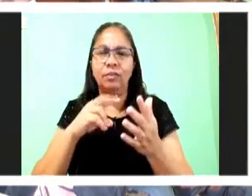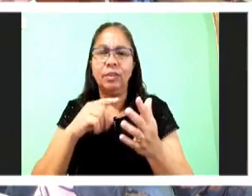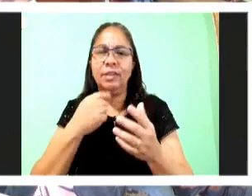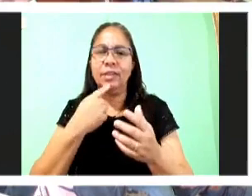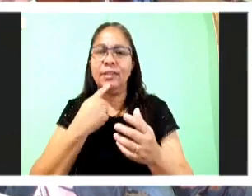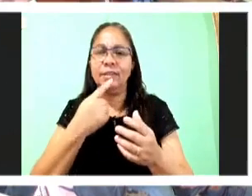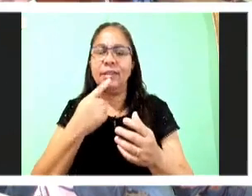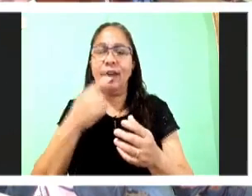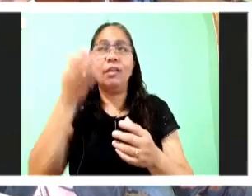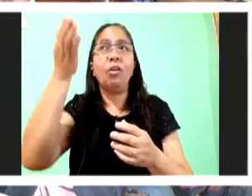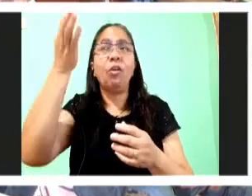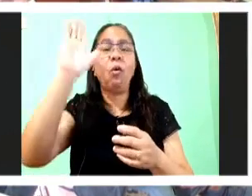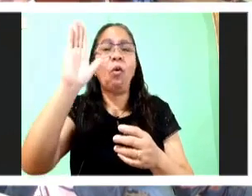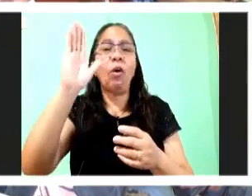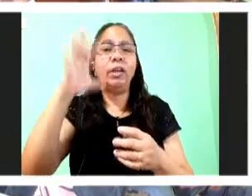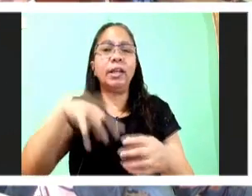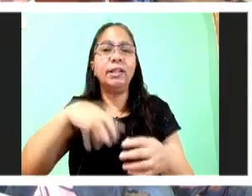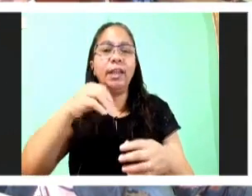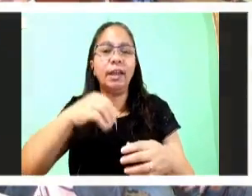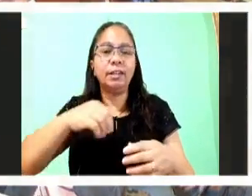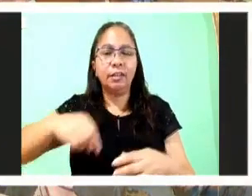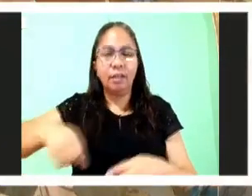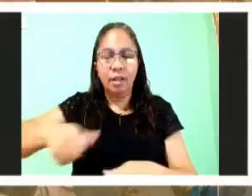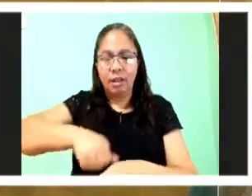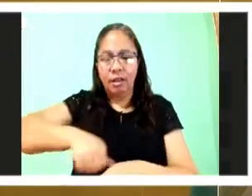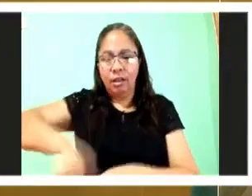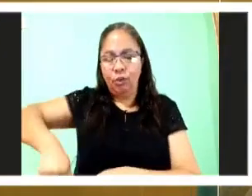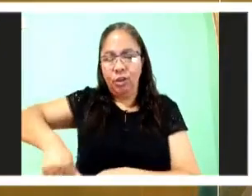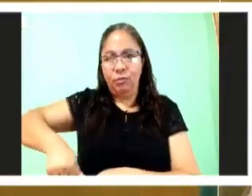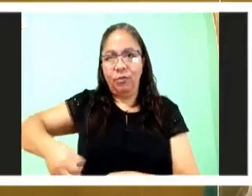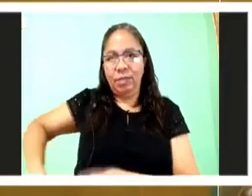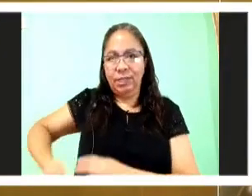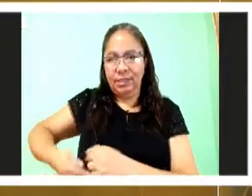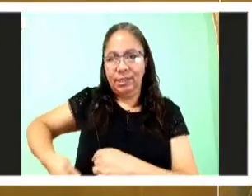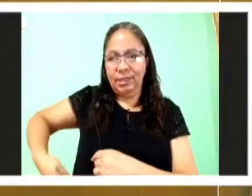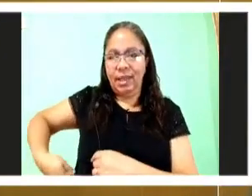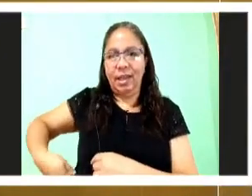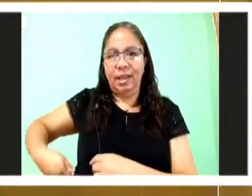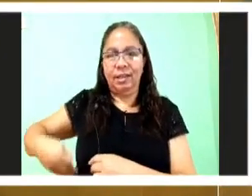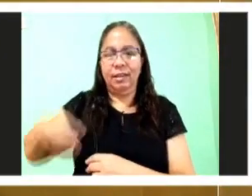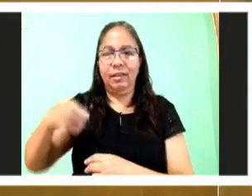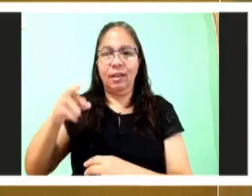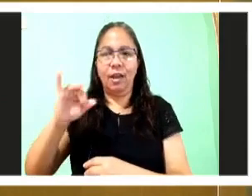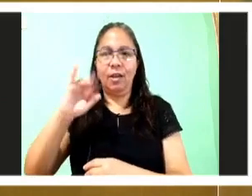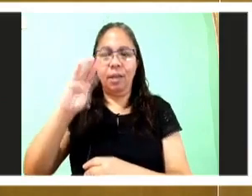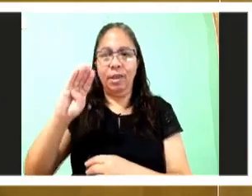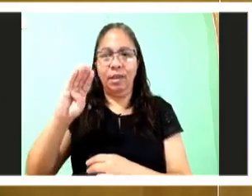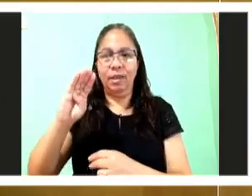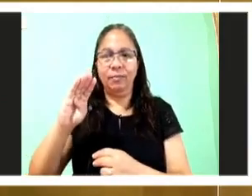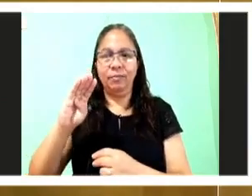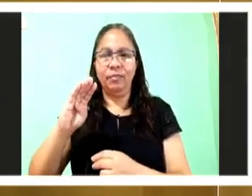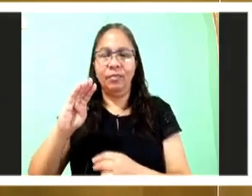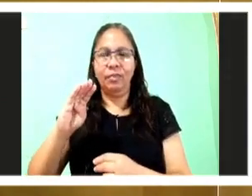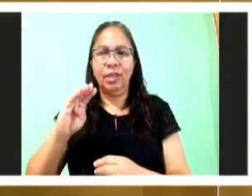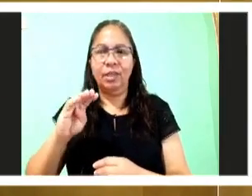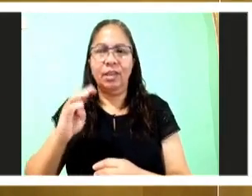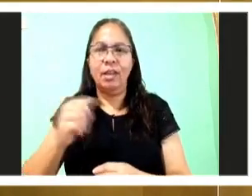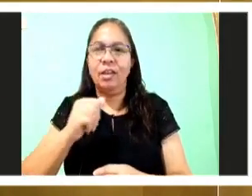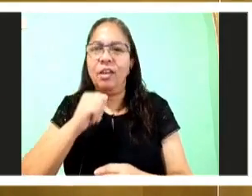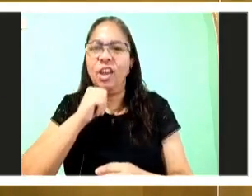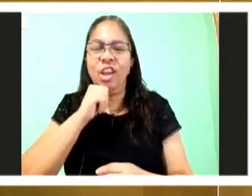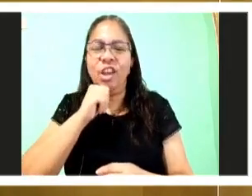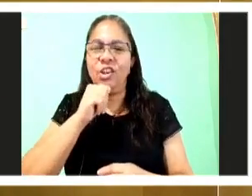rib from the side of the man to make the woman. He didn't take a piece of his